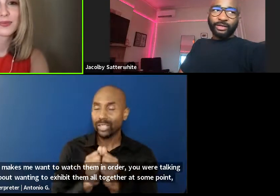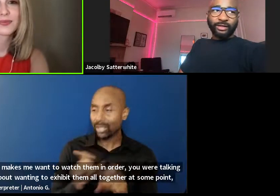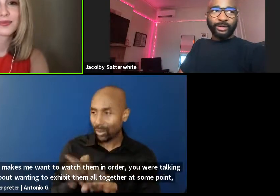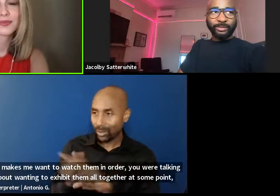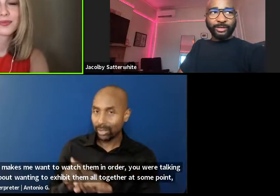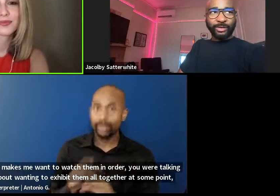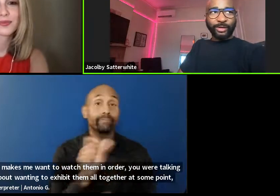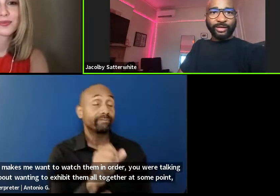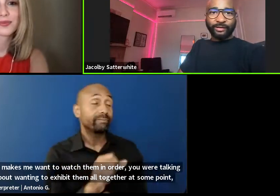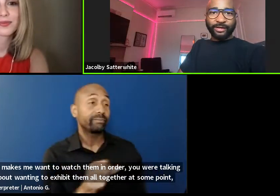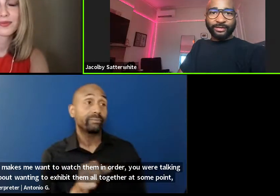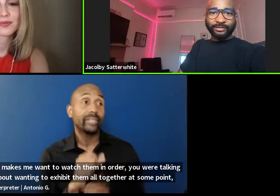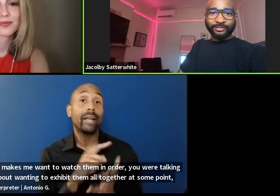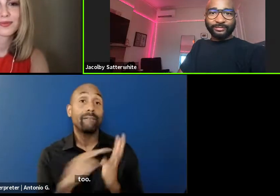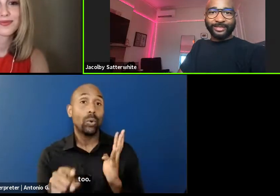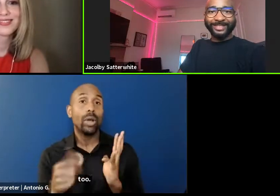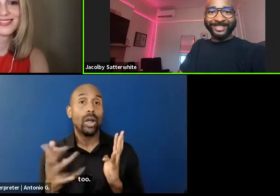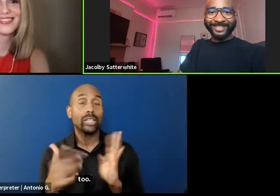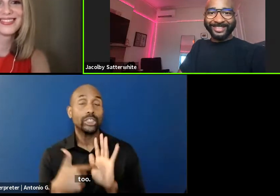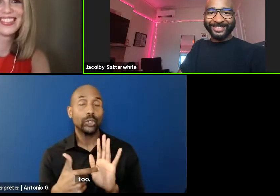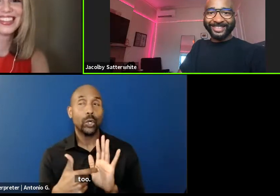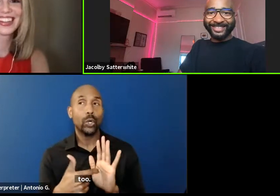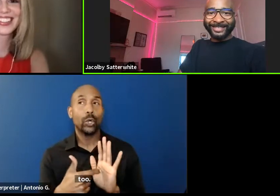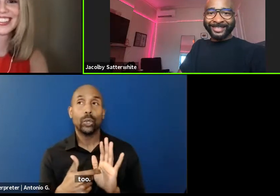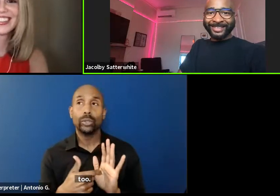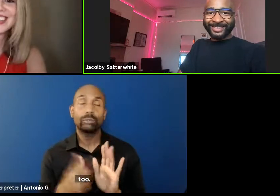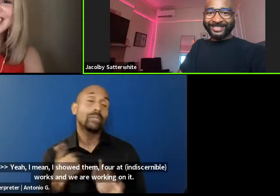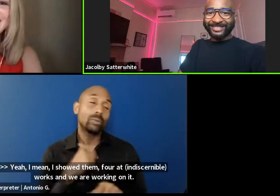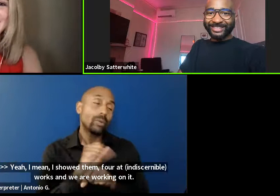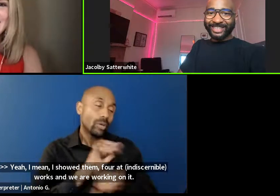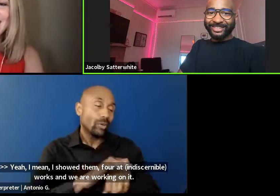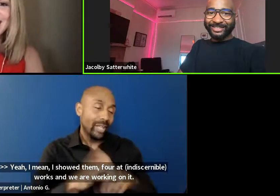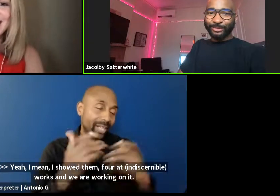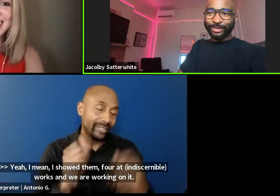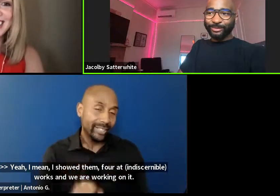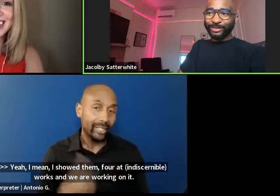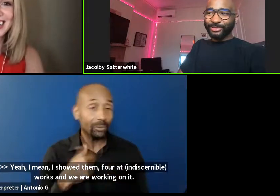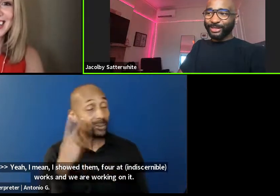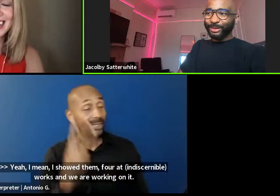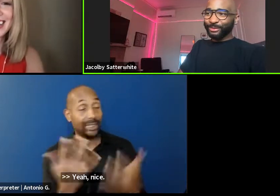mean, we're working on it. Nice.